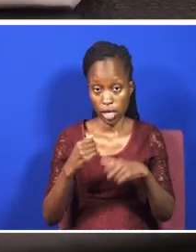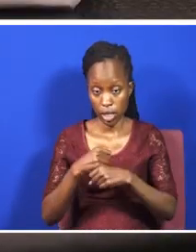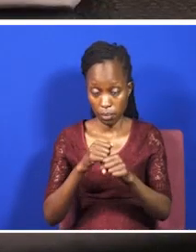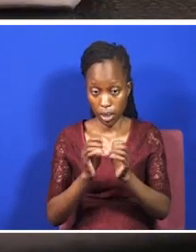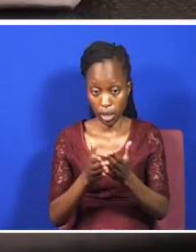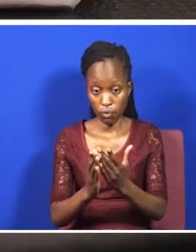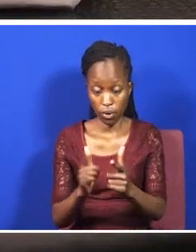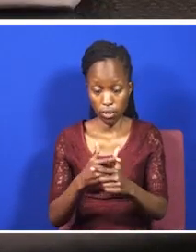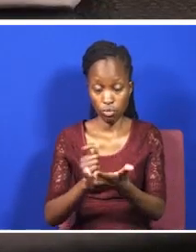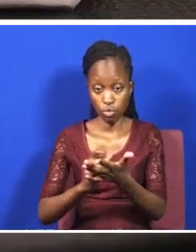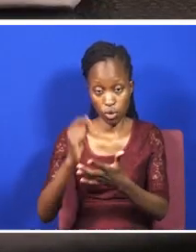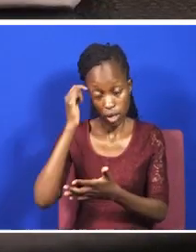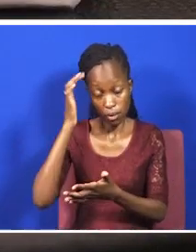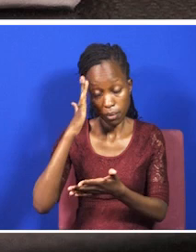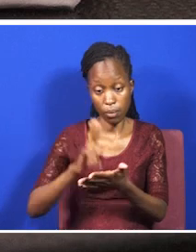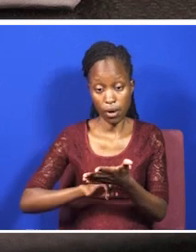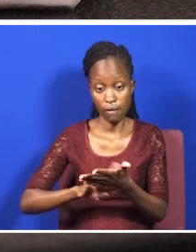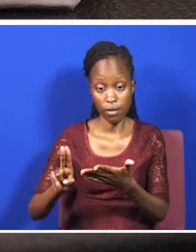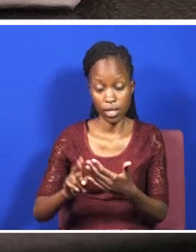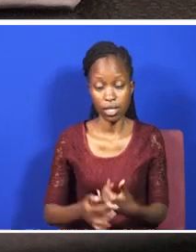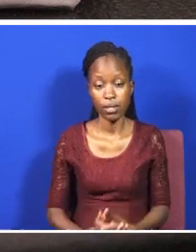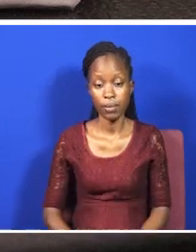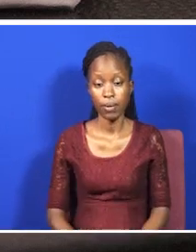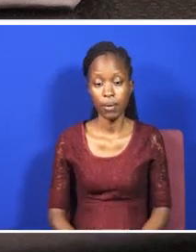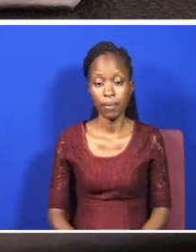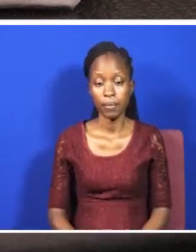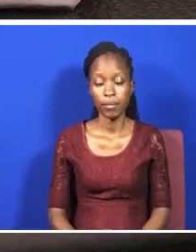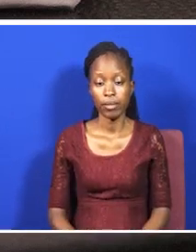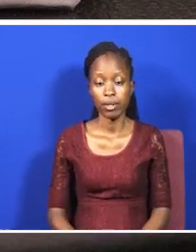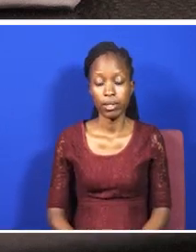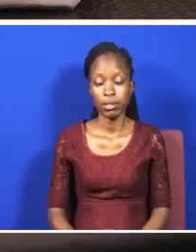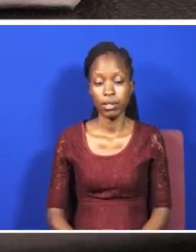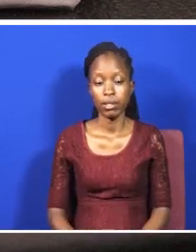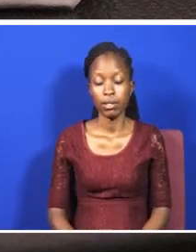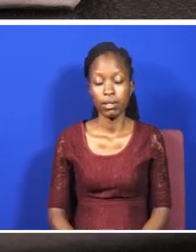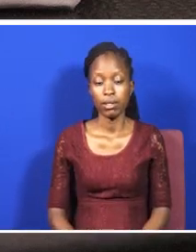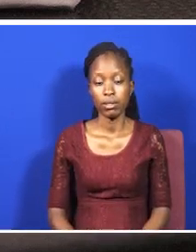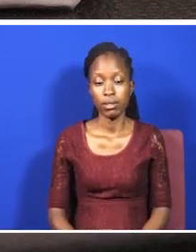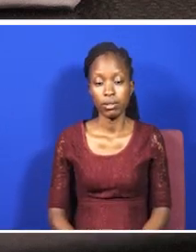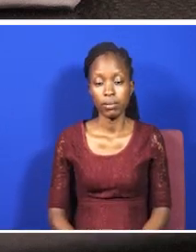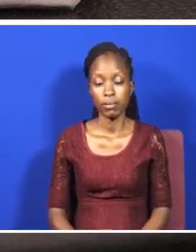So, we will write our memory verse here on this board,